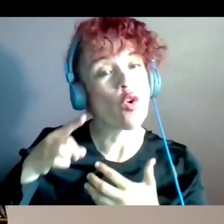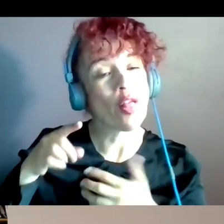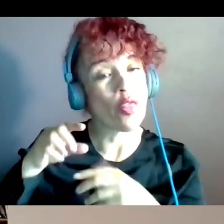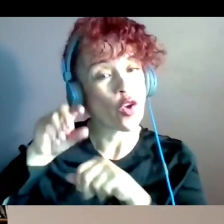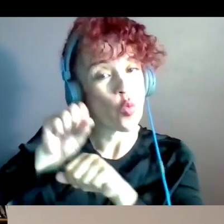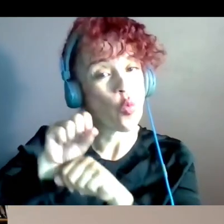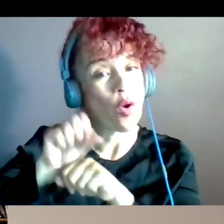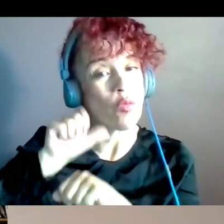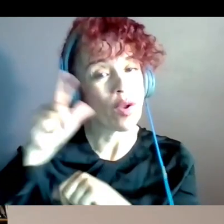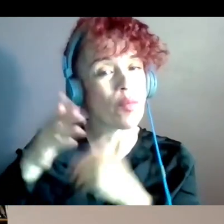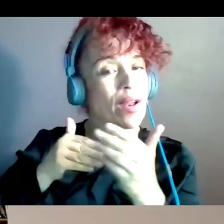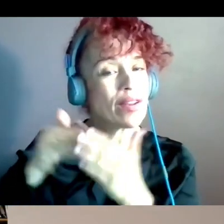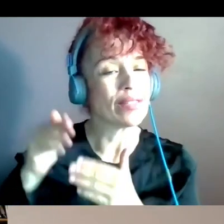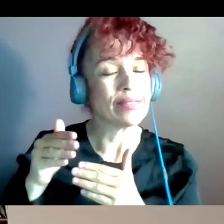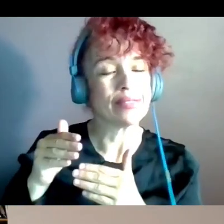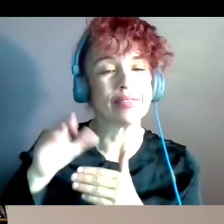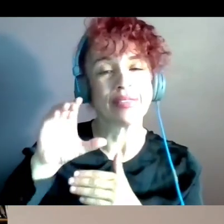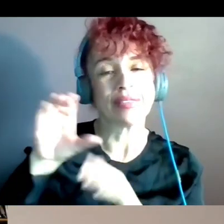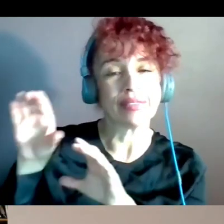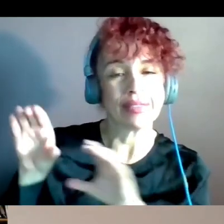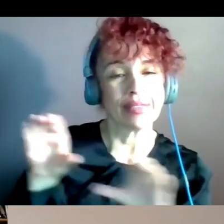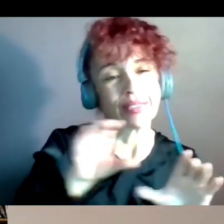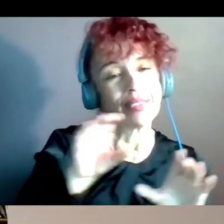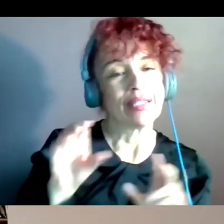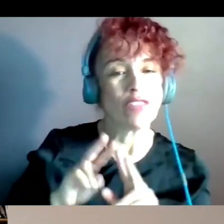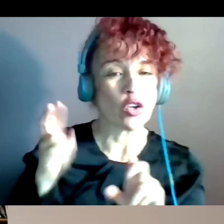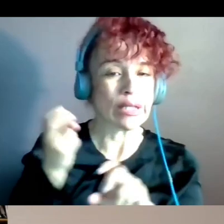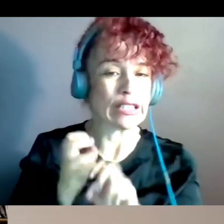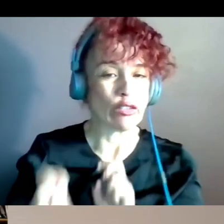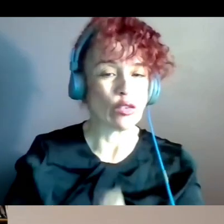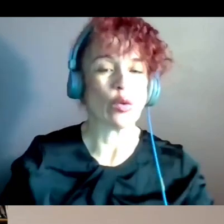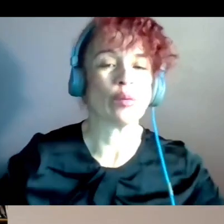whatever, but carving it or splitting it would be very difficult.